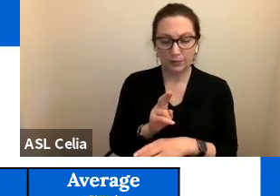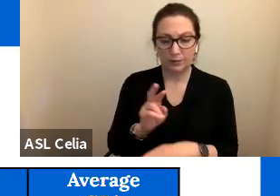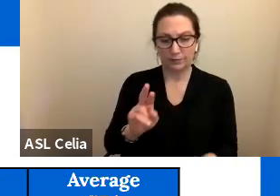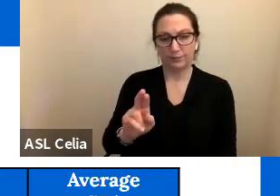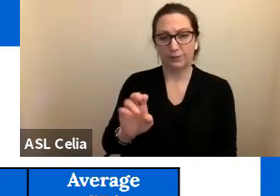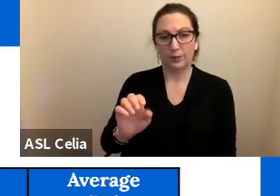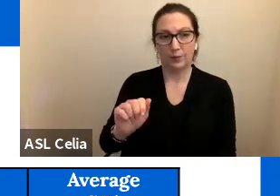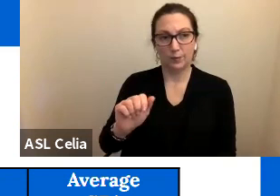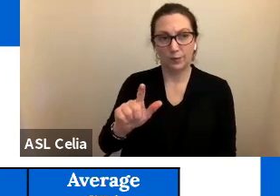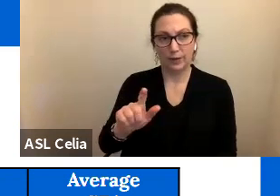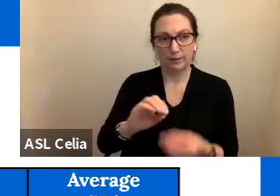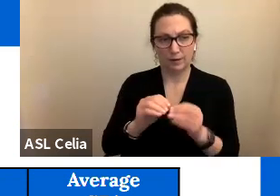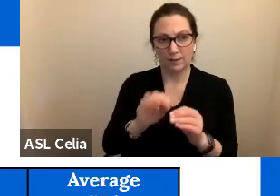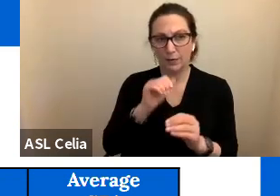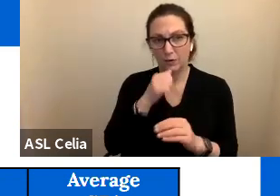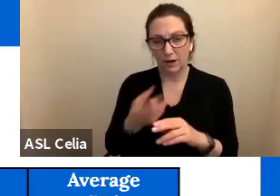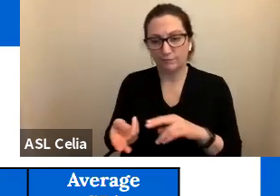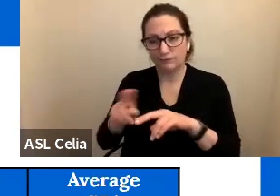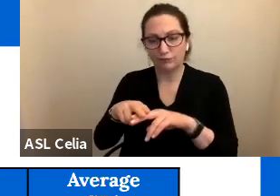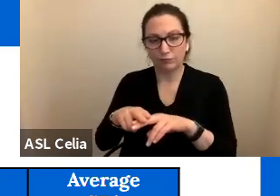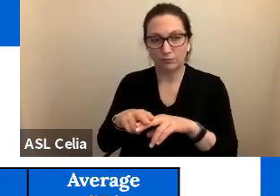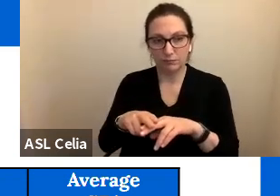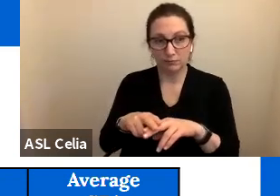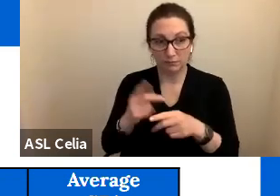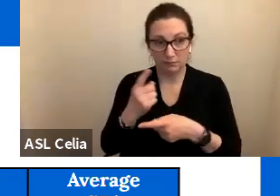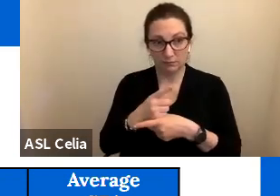number as opposed to rounding off.